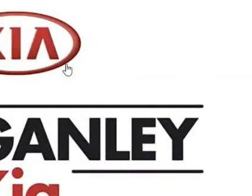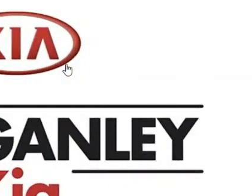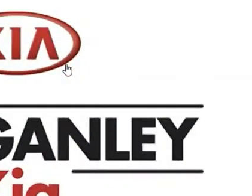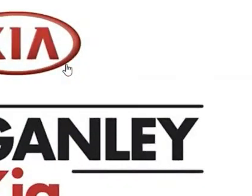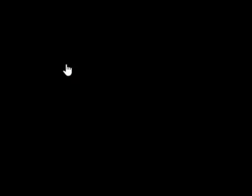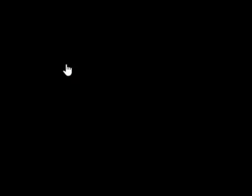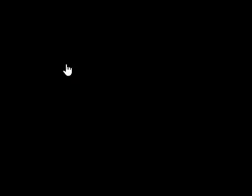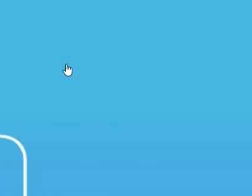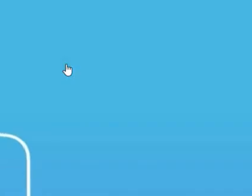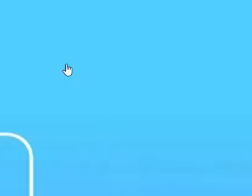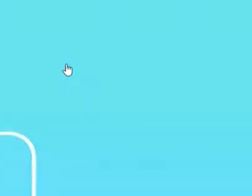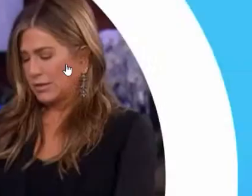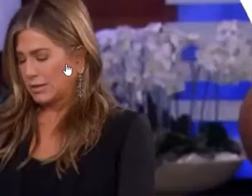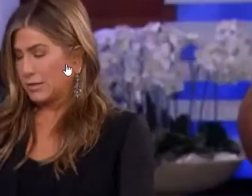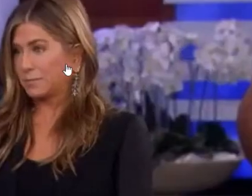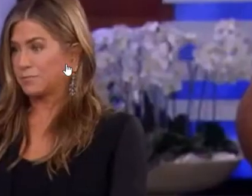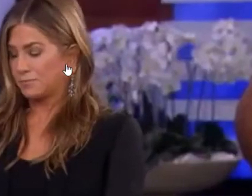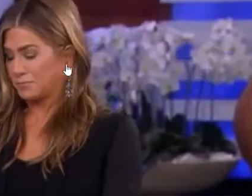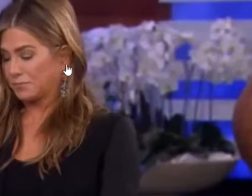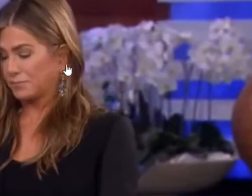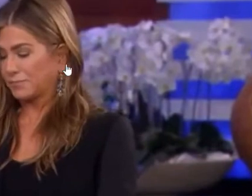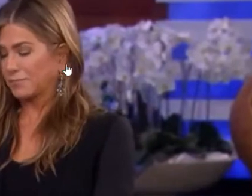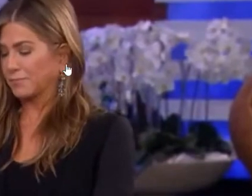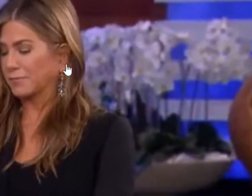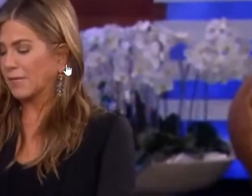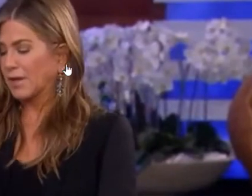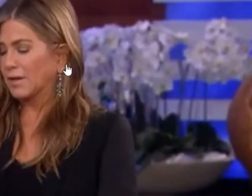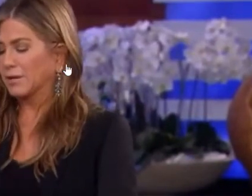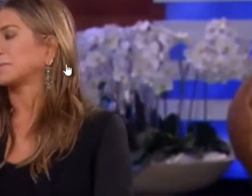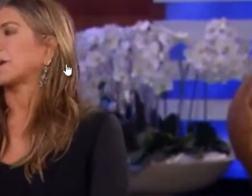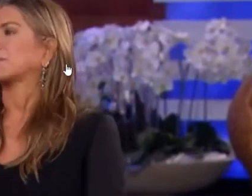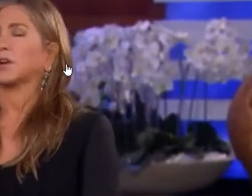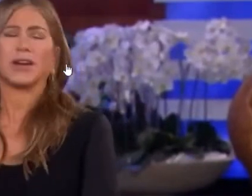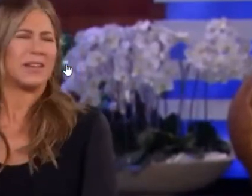Kia. You don't deserve this at all. I'm going to force you to